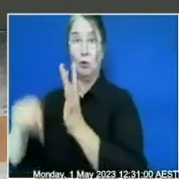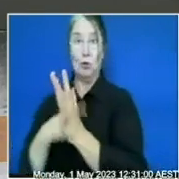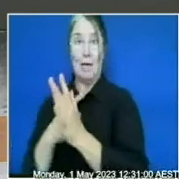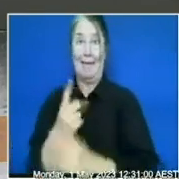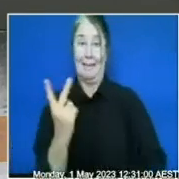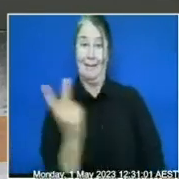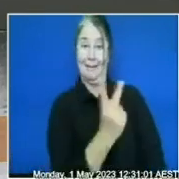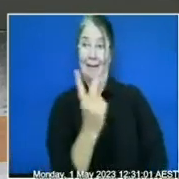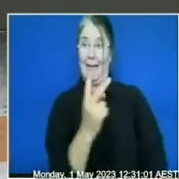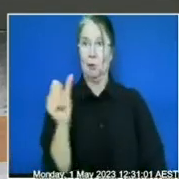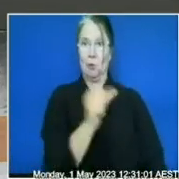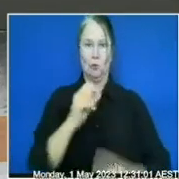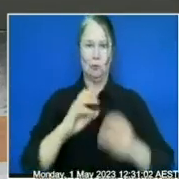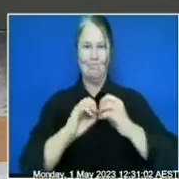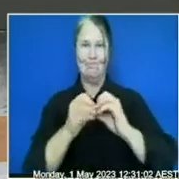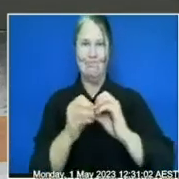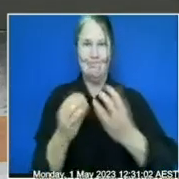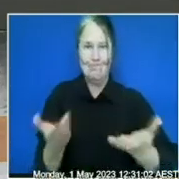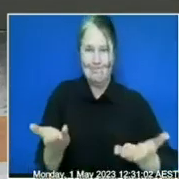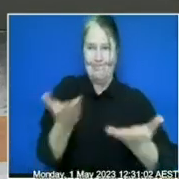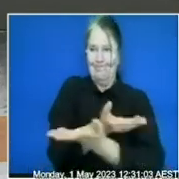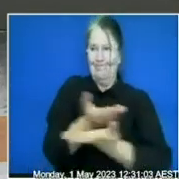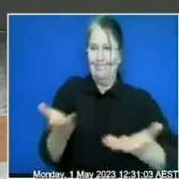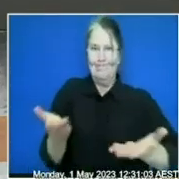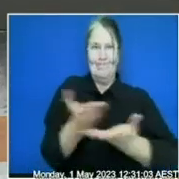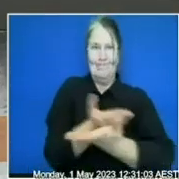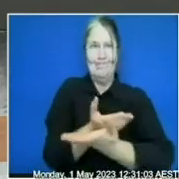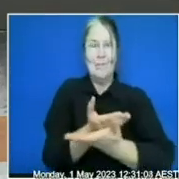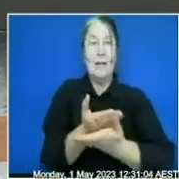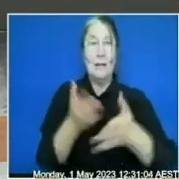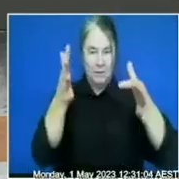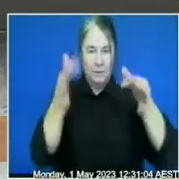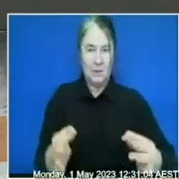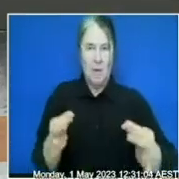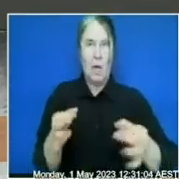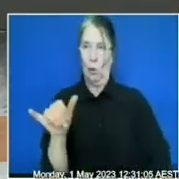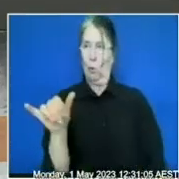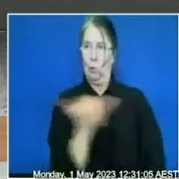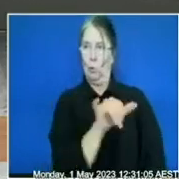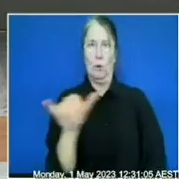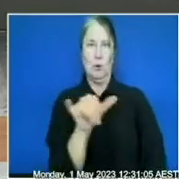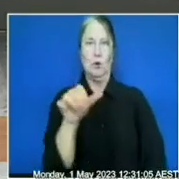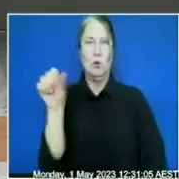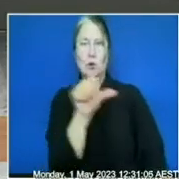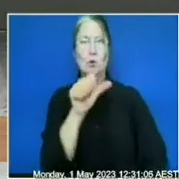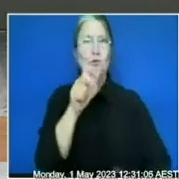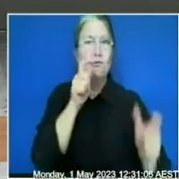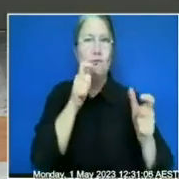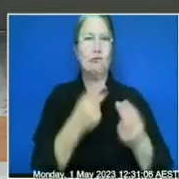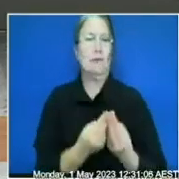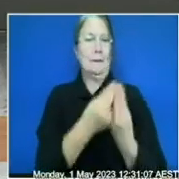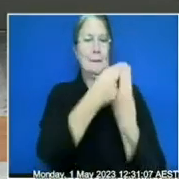prisons. Mm. And are you able to provide the department's